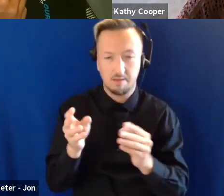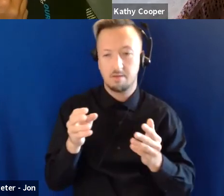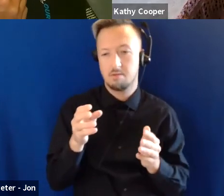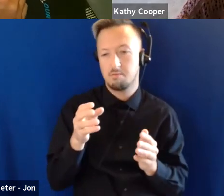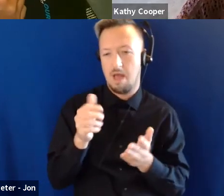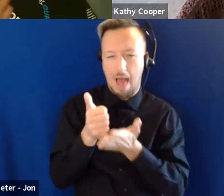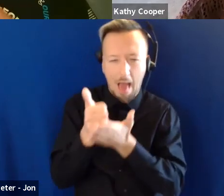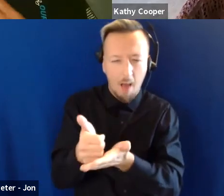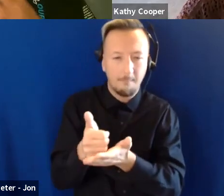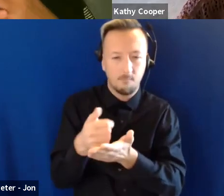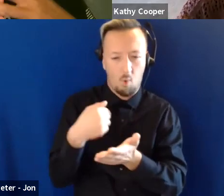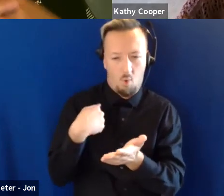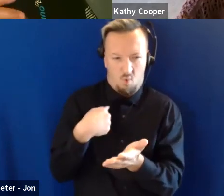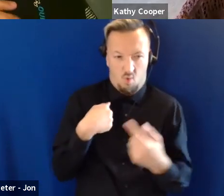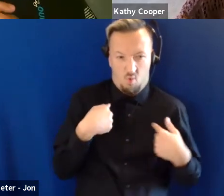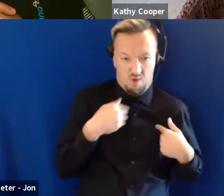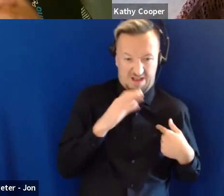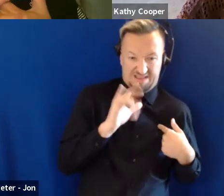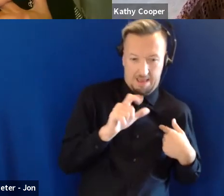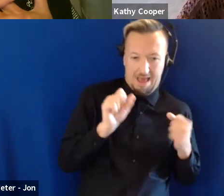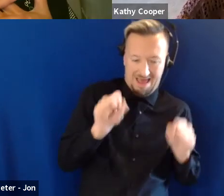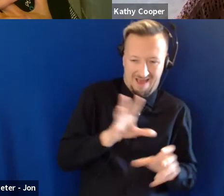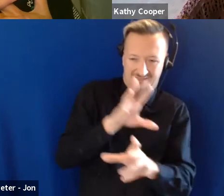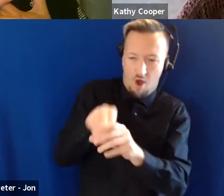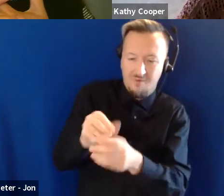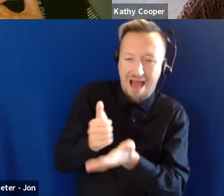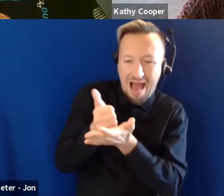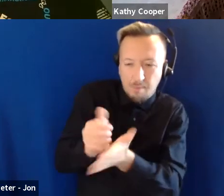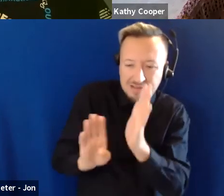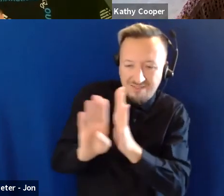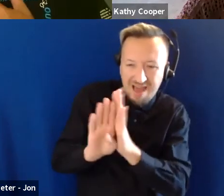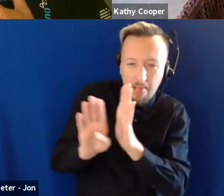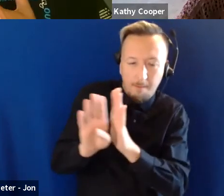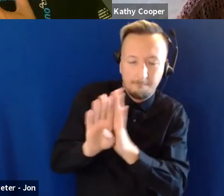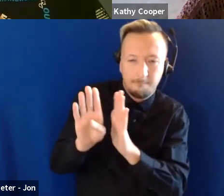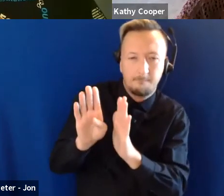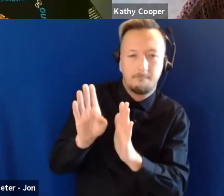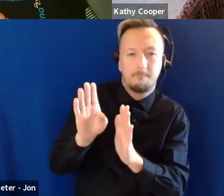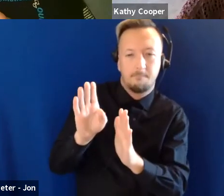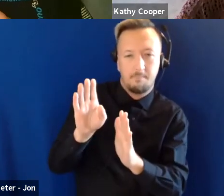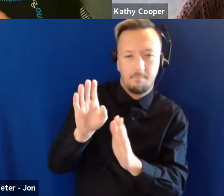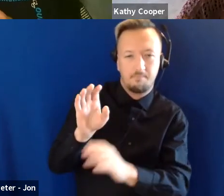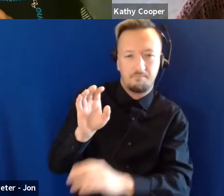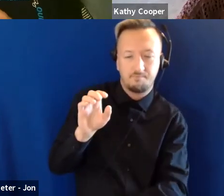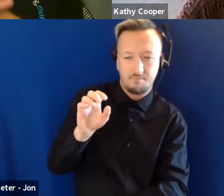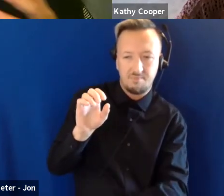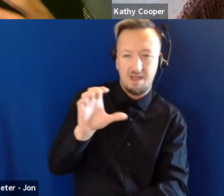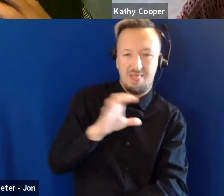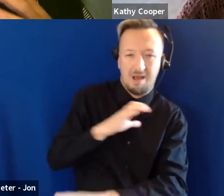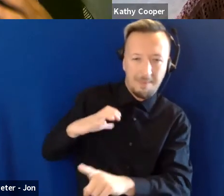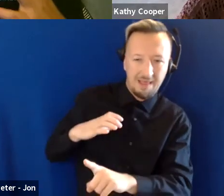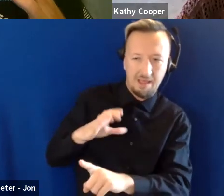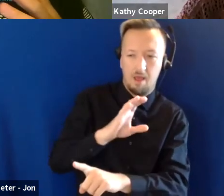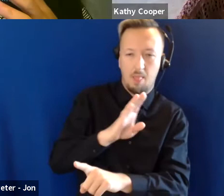develop, you know, sort of the priorities and the flavor of that Center for Independent, or of the statewide Independent Living Council, and